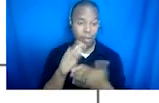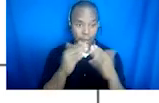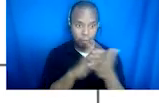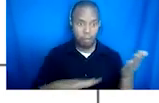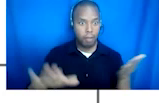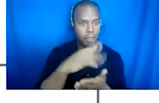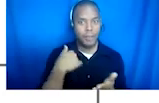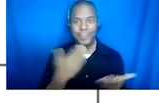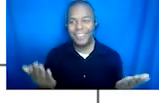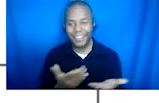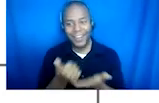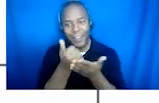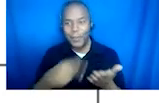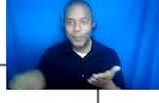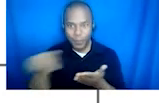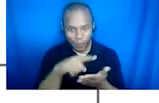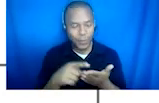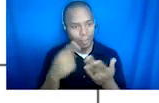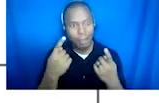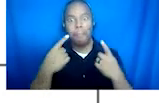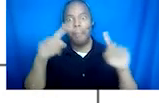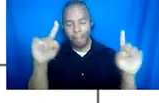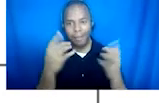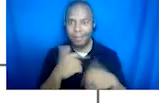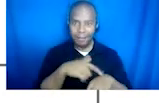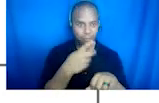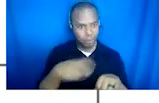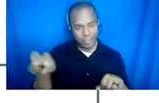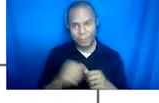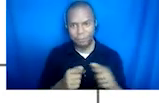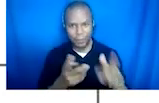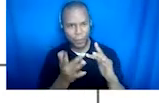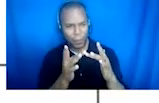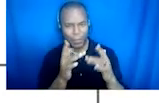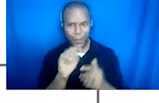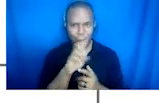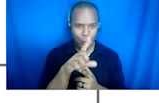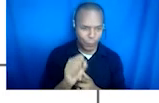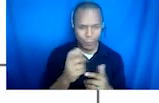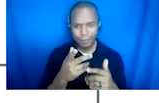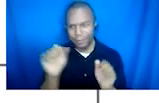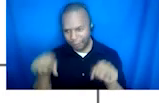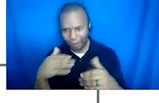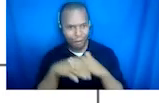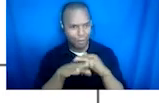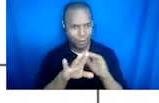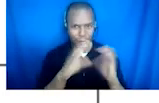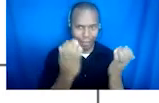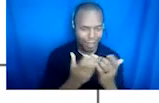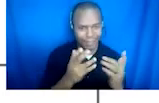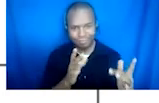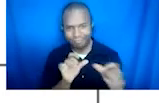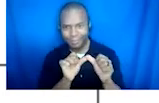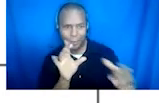help you succeed in this time of transition. Your college has online tools and resources to help you access your classes, stay connected, and stay